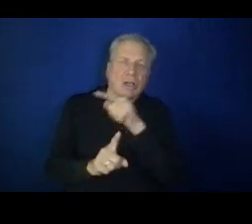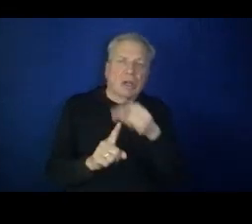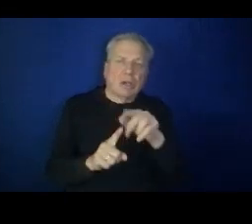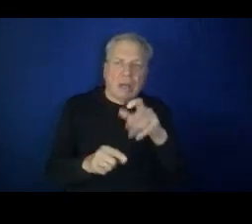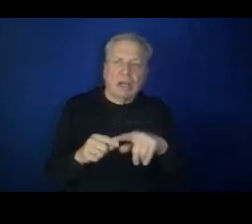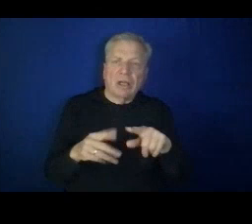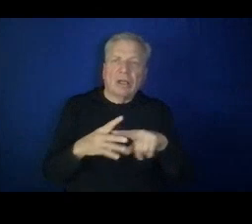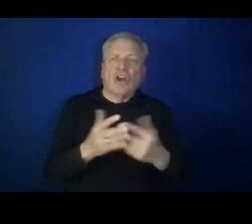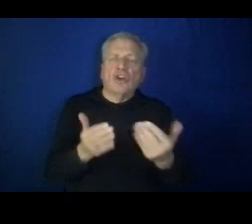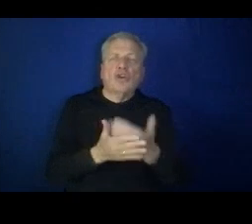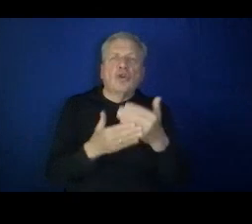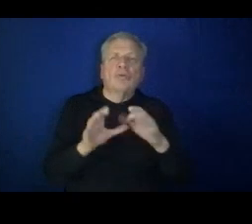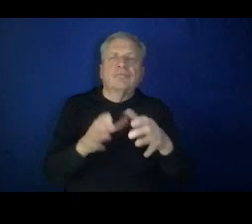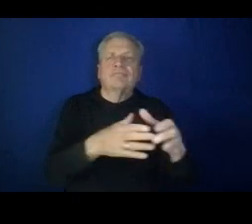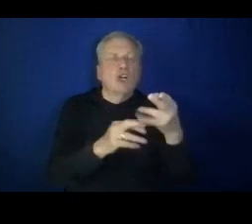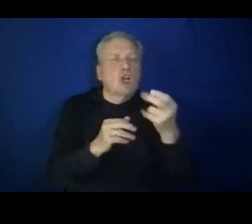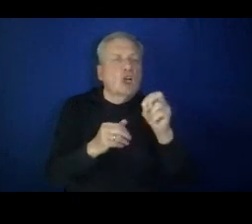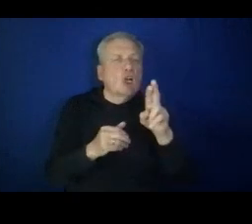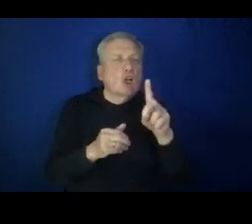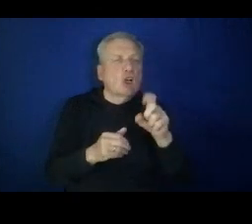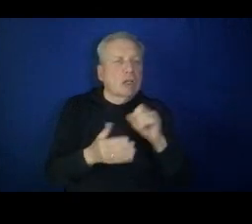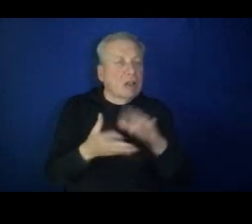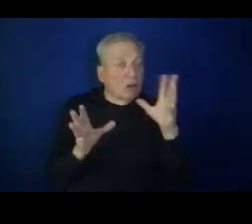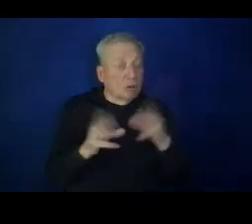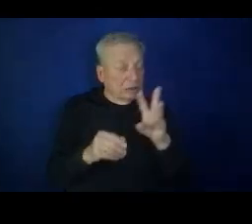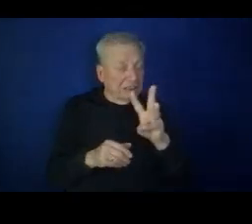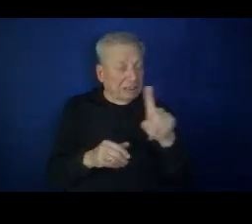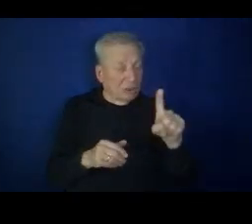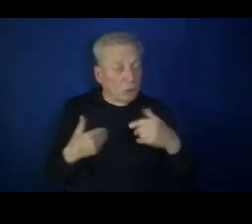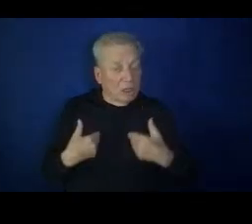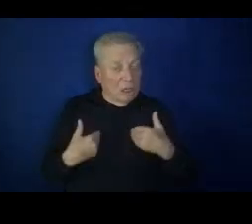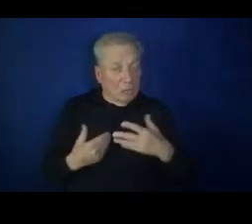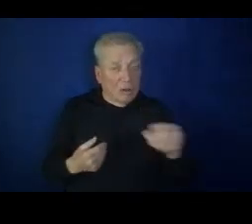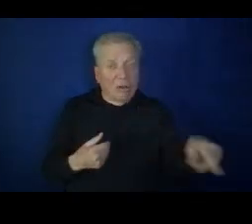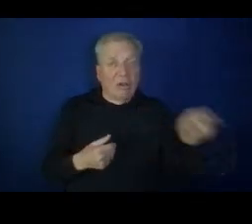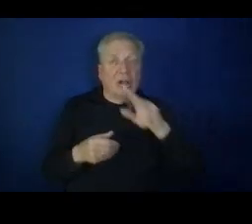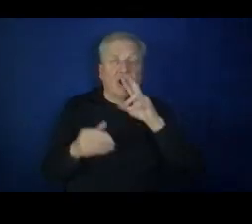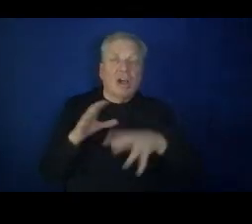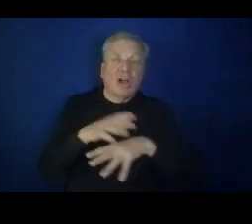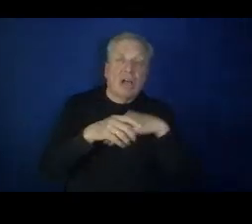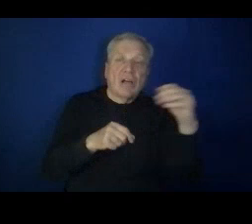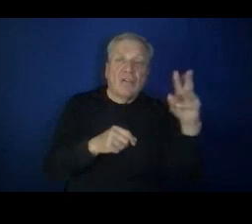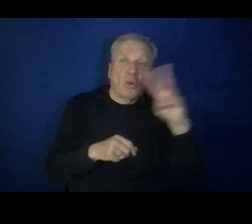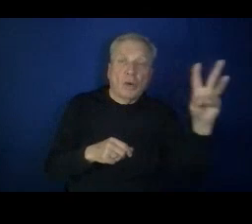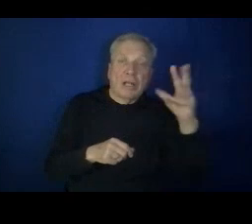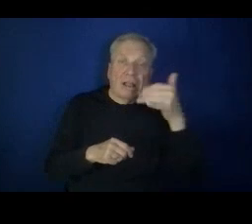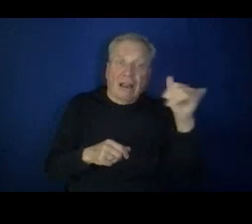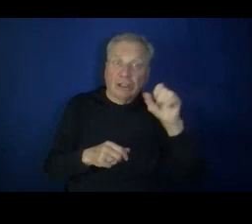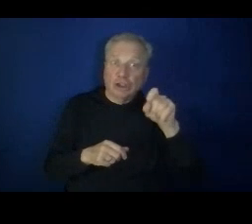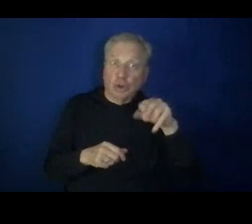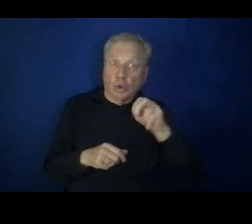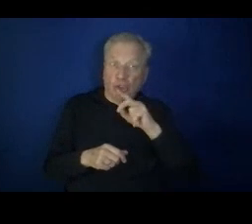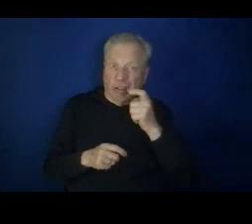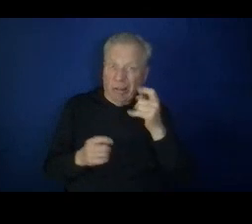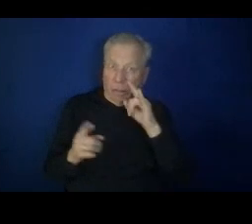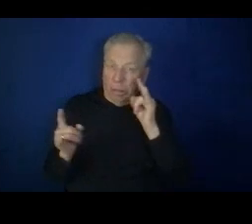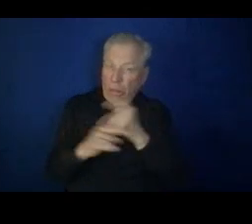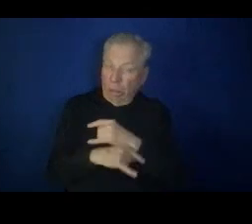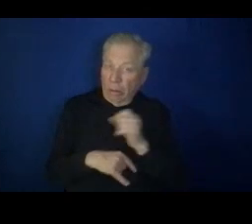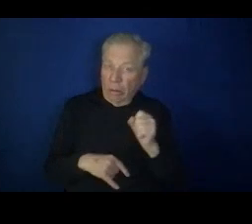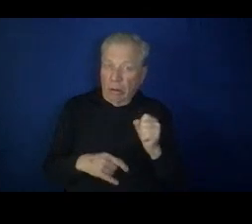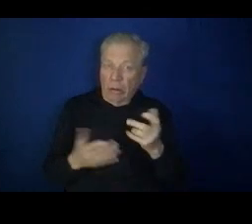herds. That adds up to 61 animals. The majority of the hunting was outside West Yellowstone. It's really ironic